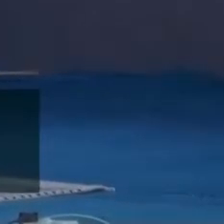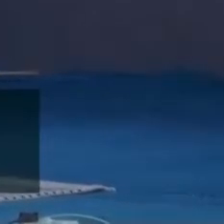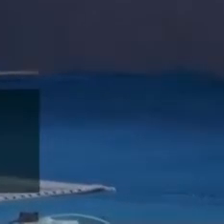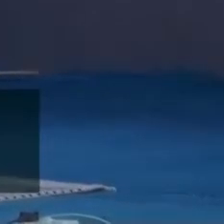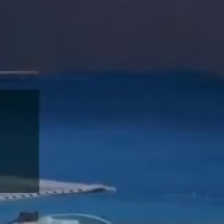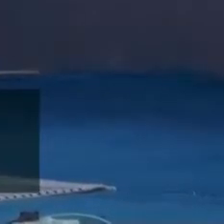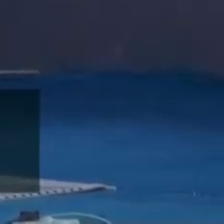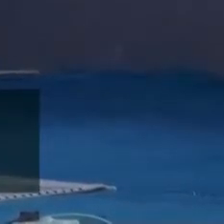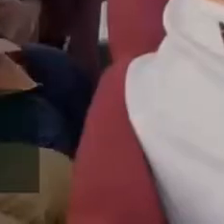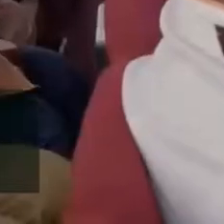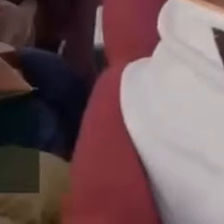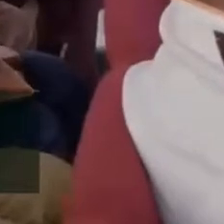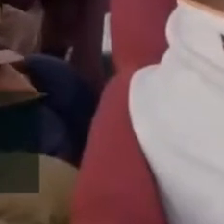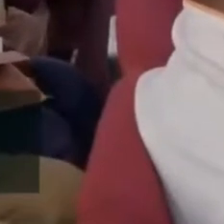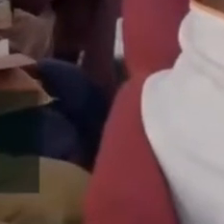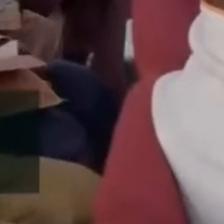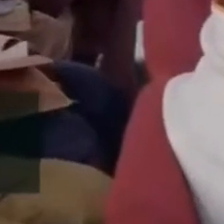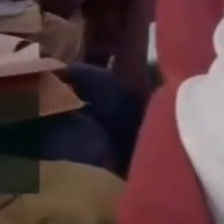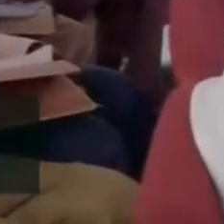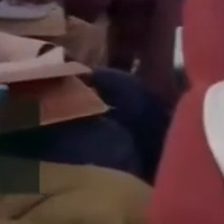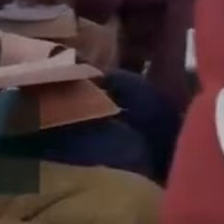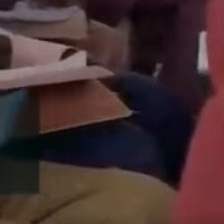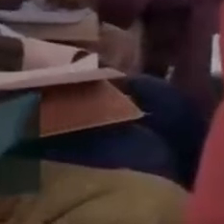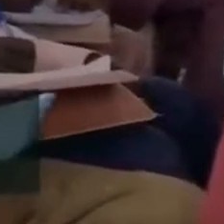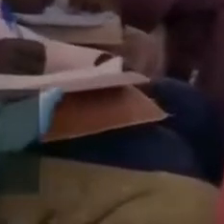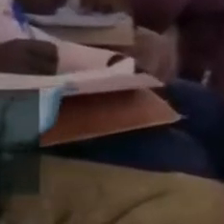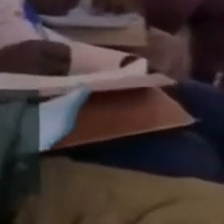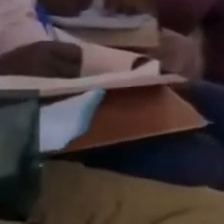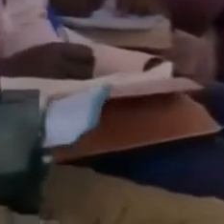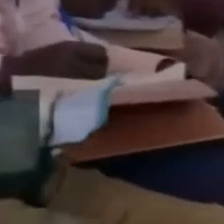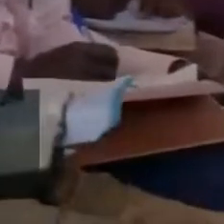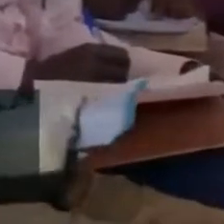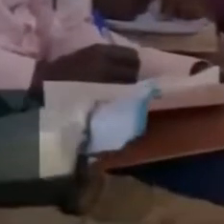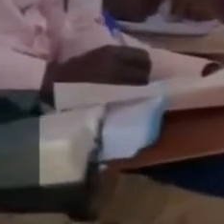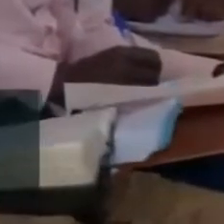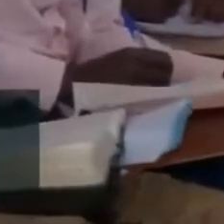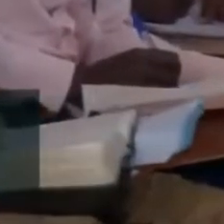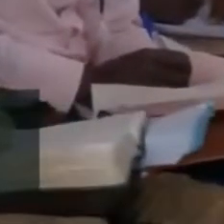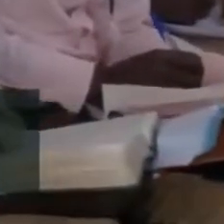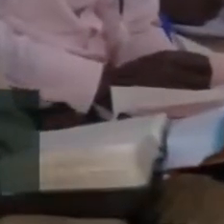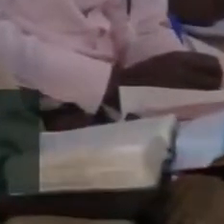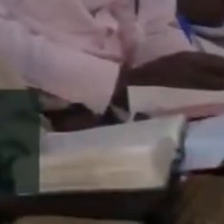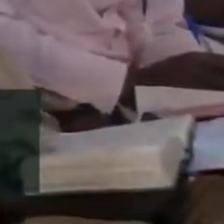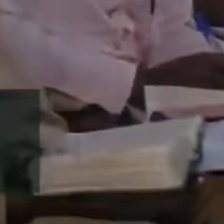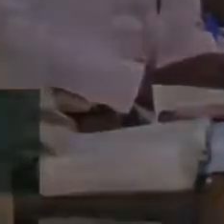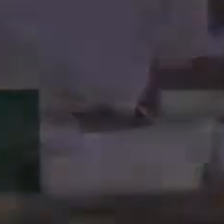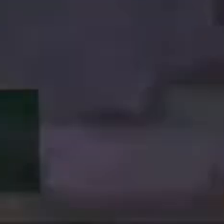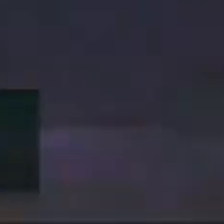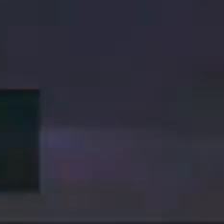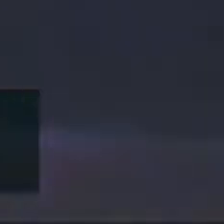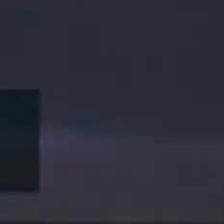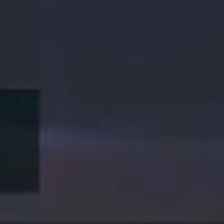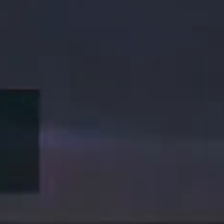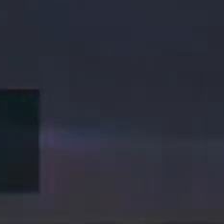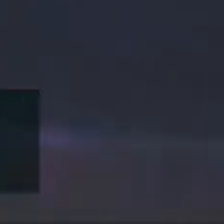3 again. In verse 3, every place the sole of your foot shall tread upon, that